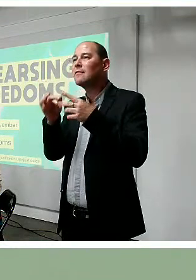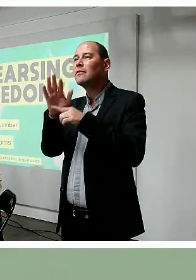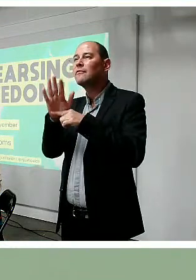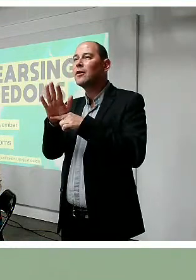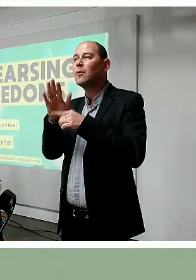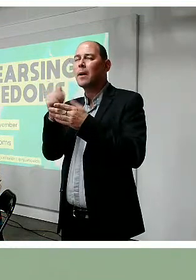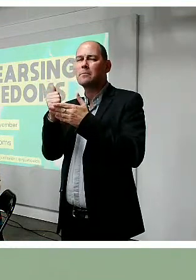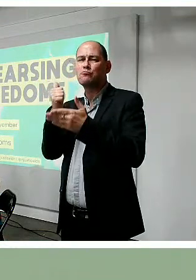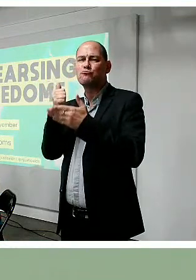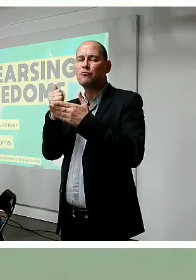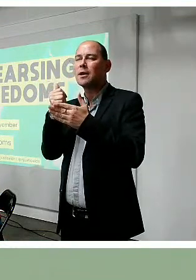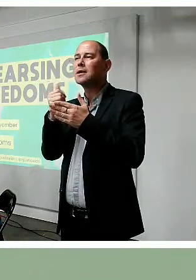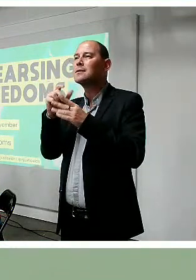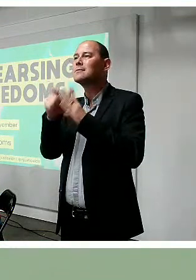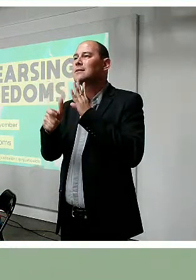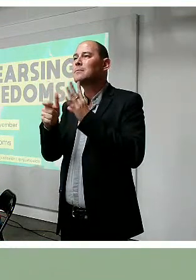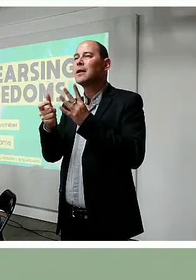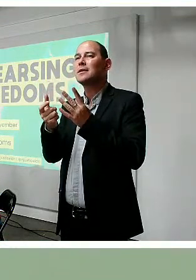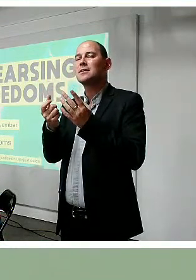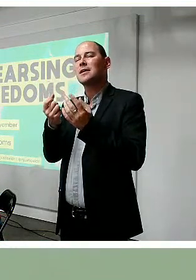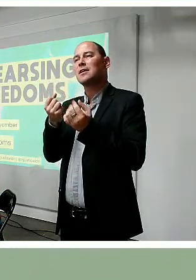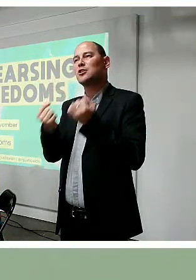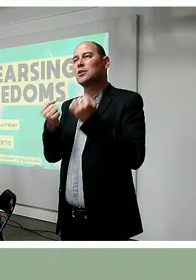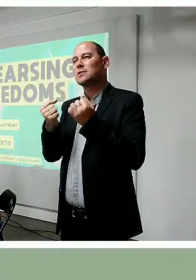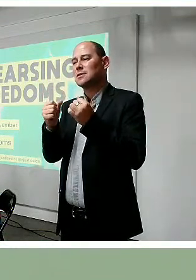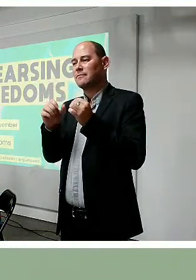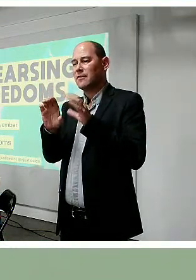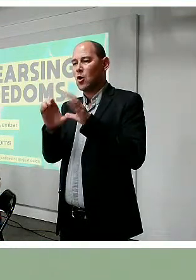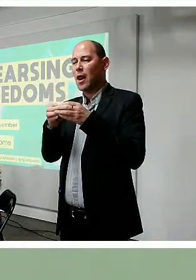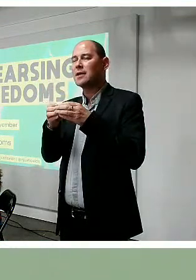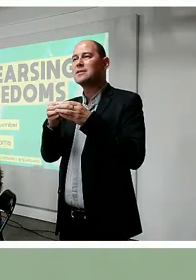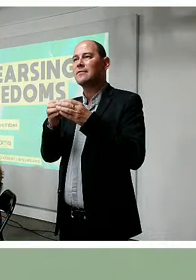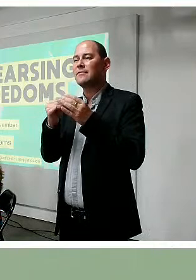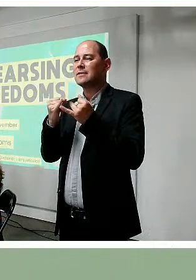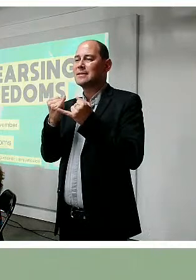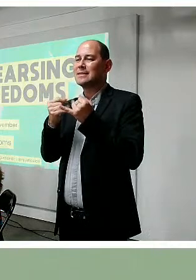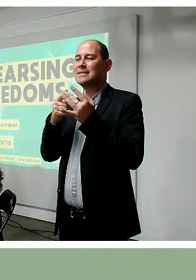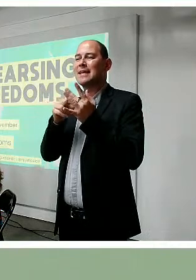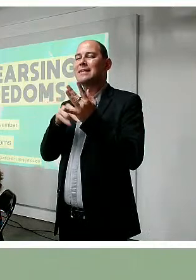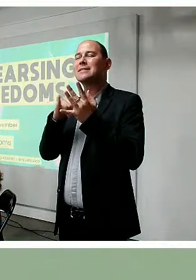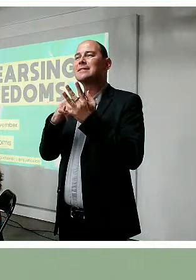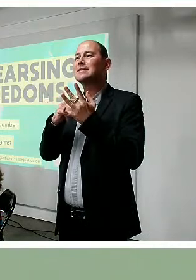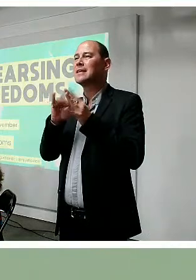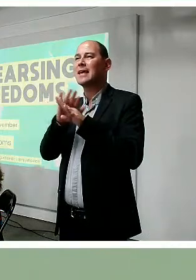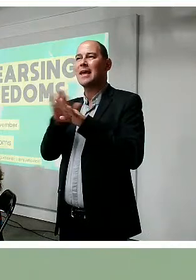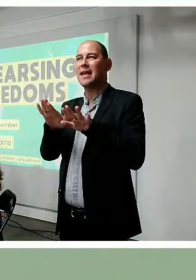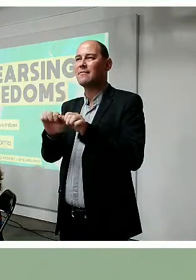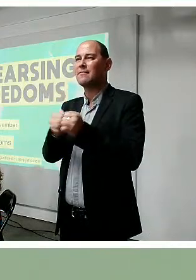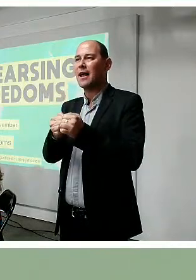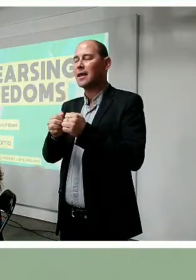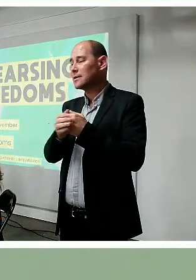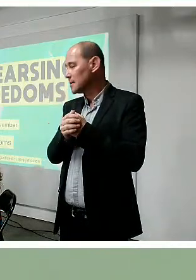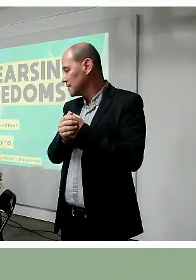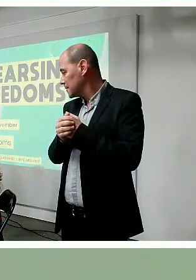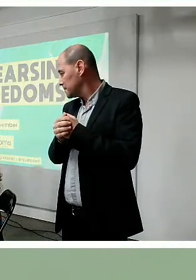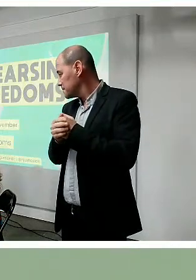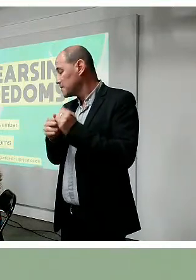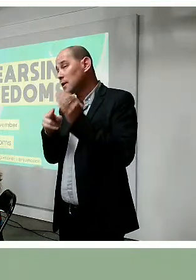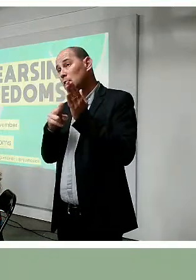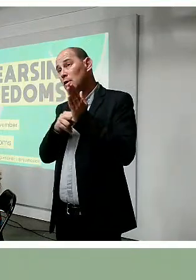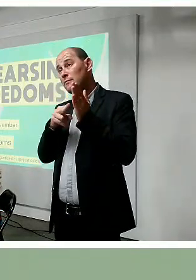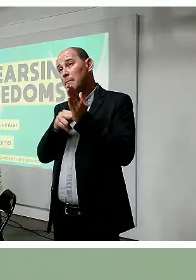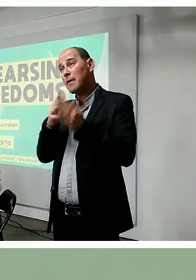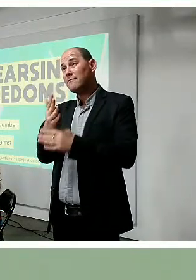brilliant disability justice collective, Sins Invalid. And then on November 5th, and I think perhaps the most relevant to what